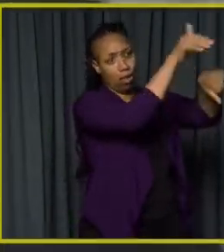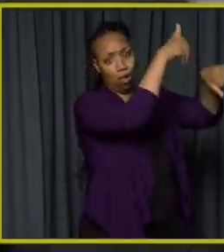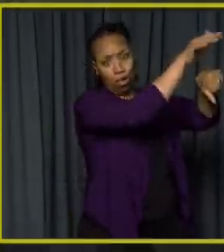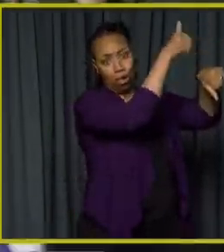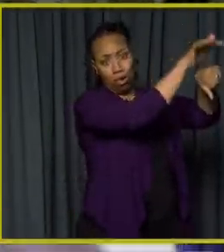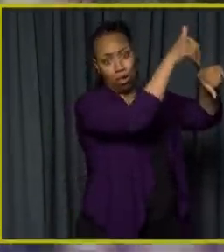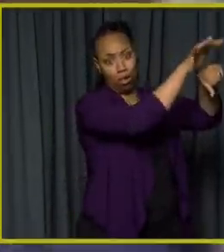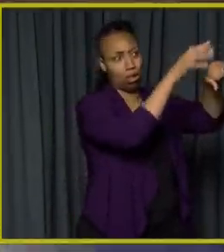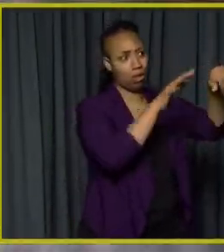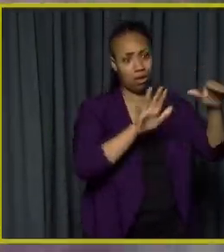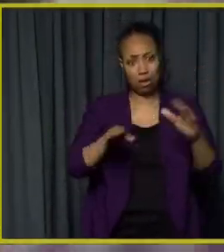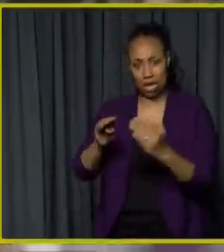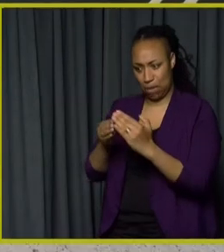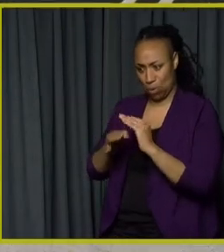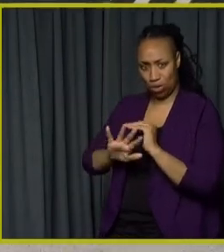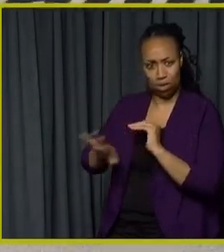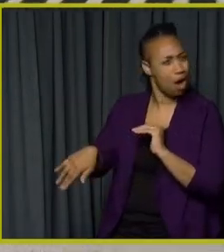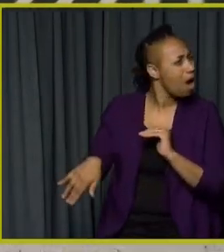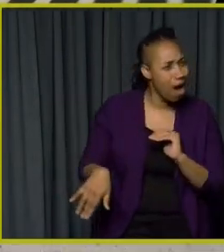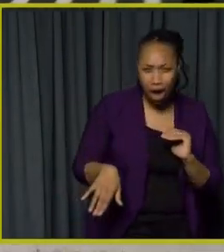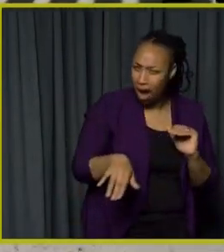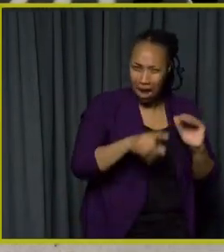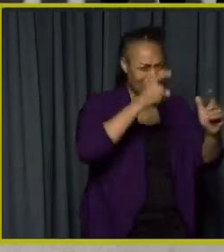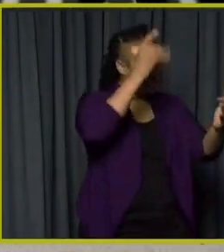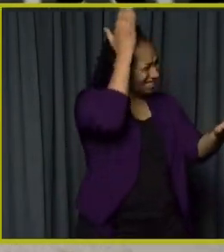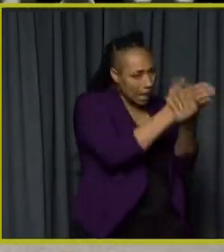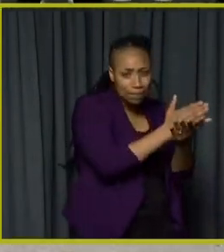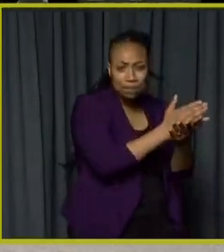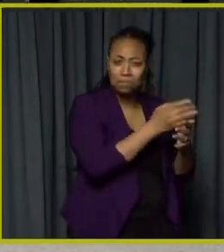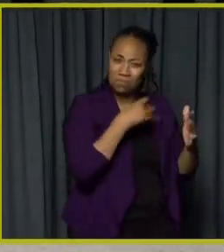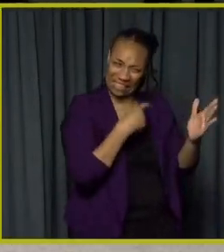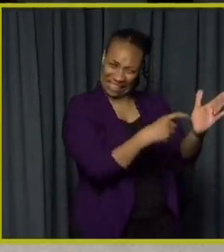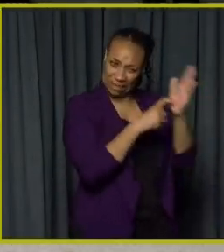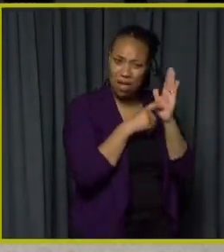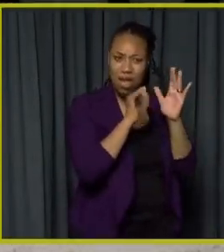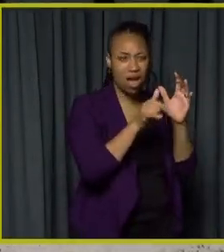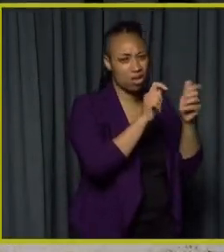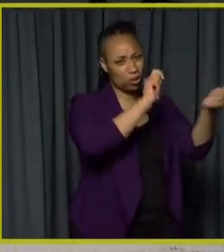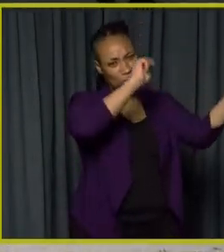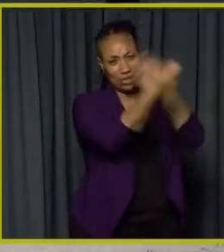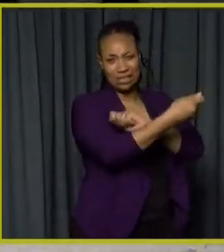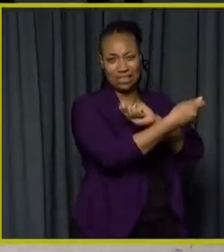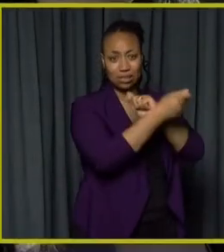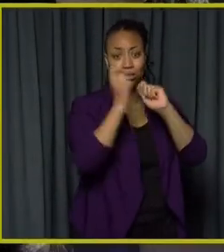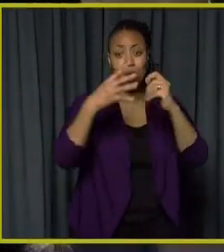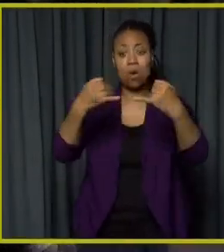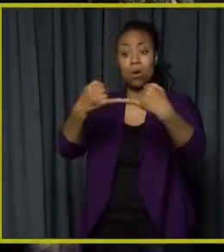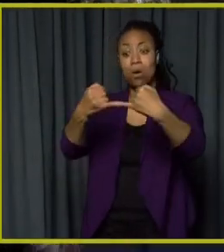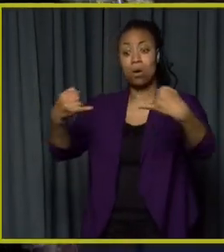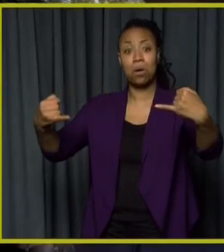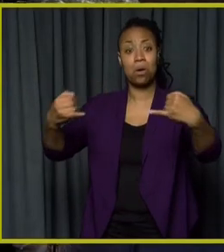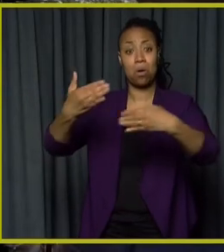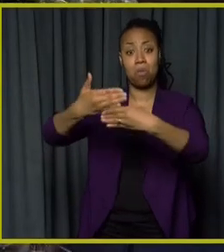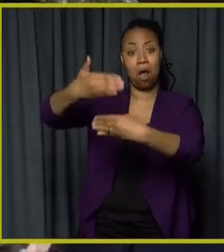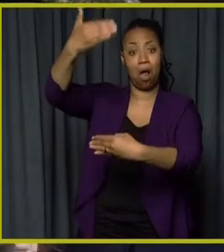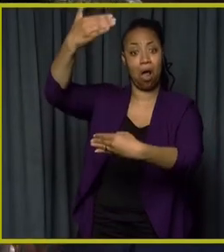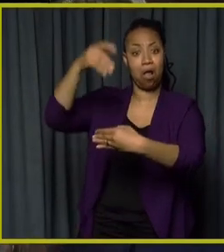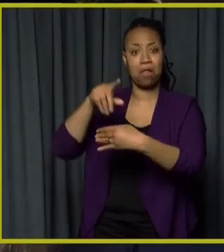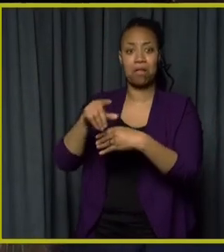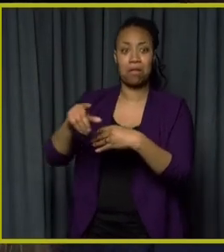We demand that the call to build a wall at the U.S.-Mexico border be